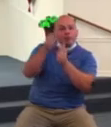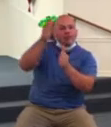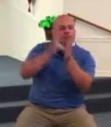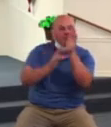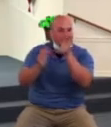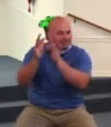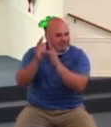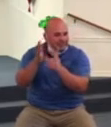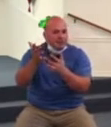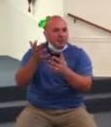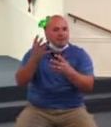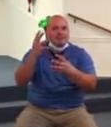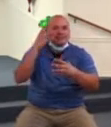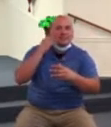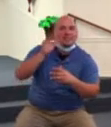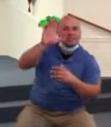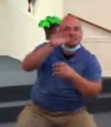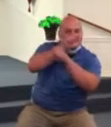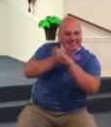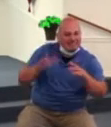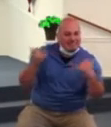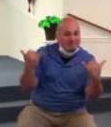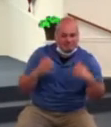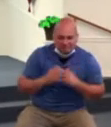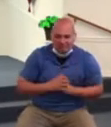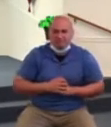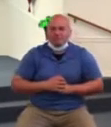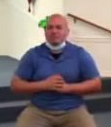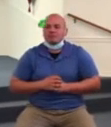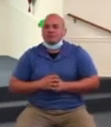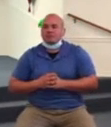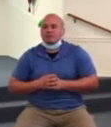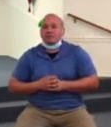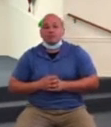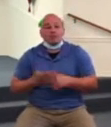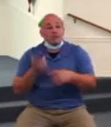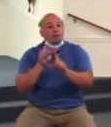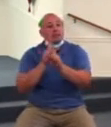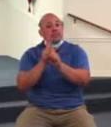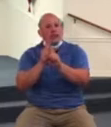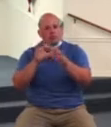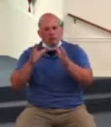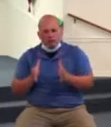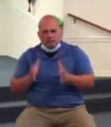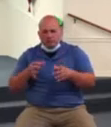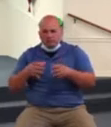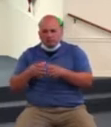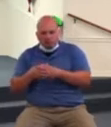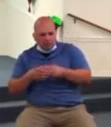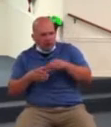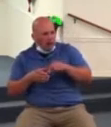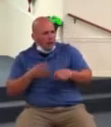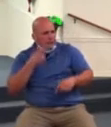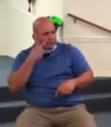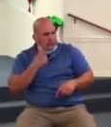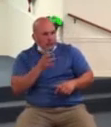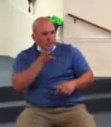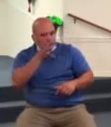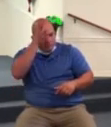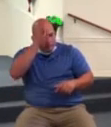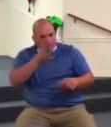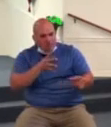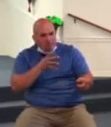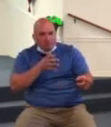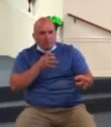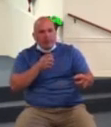today. The disciples do not see the parents' action here as faith, but maybe